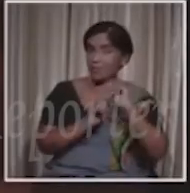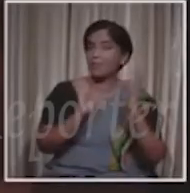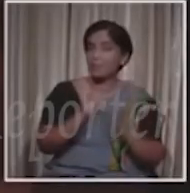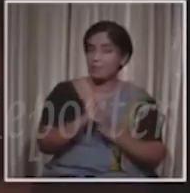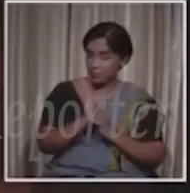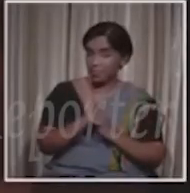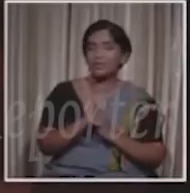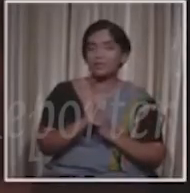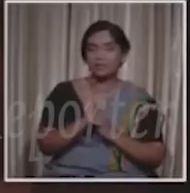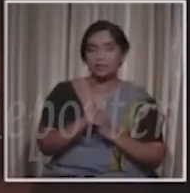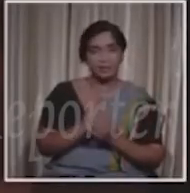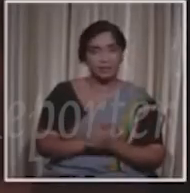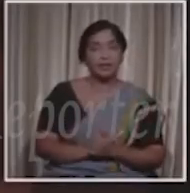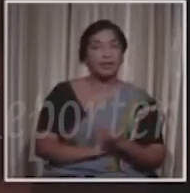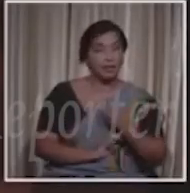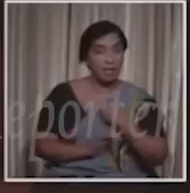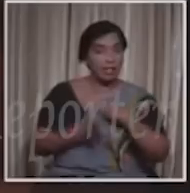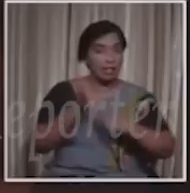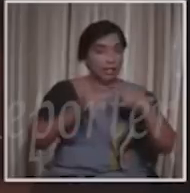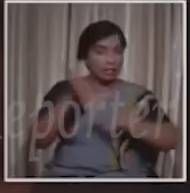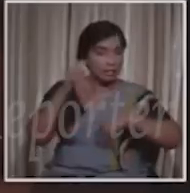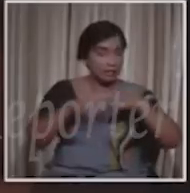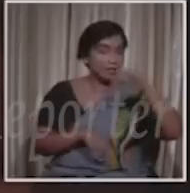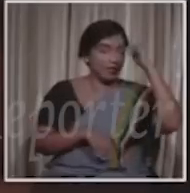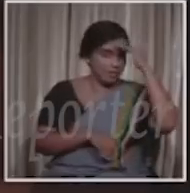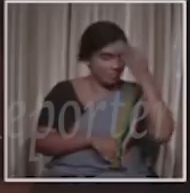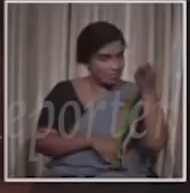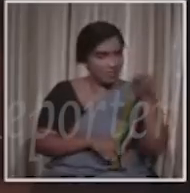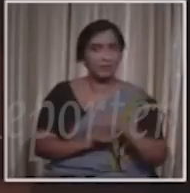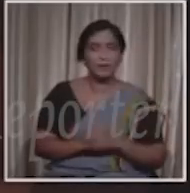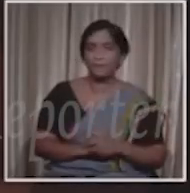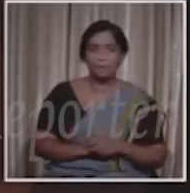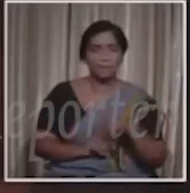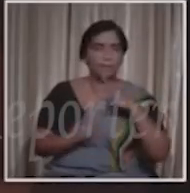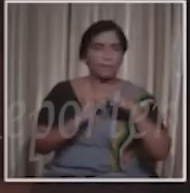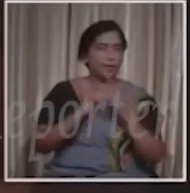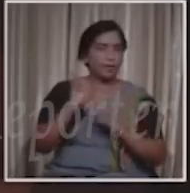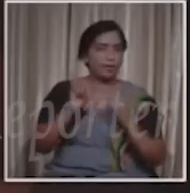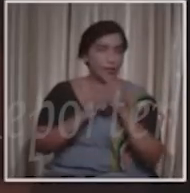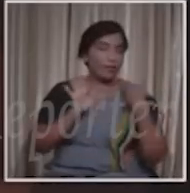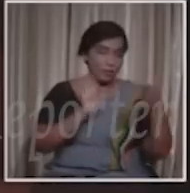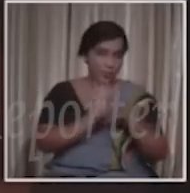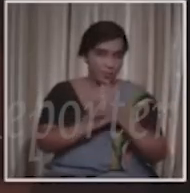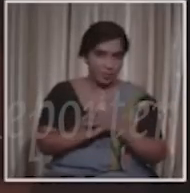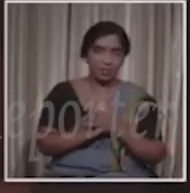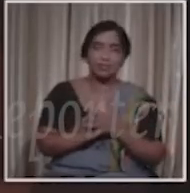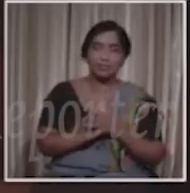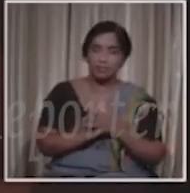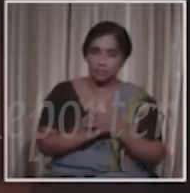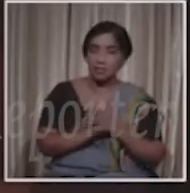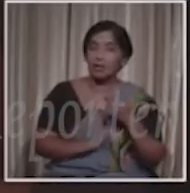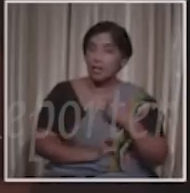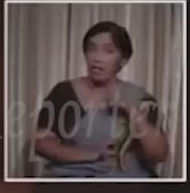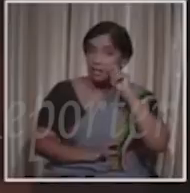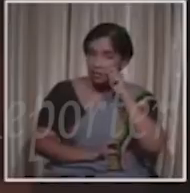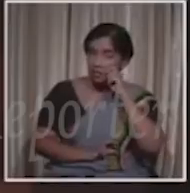Minister several times over, and you were my political leader when I was in the United National Party. One thing my father has taught